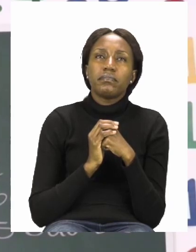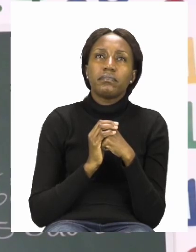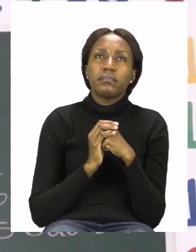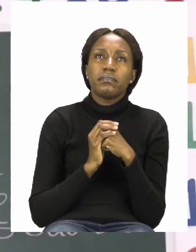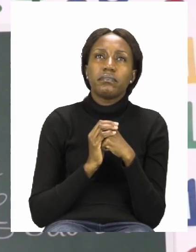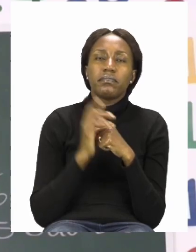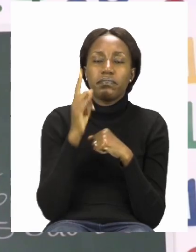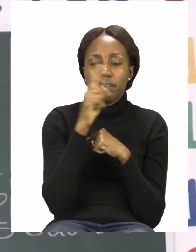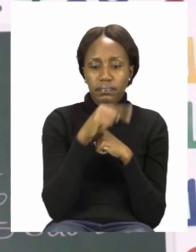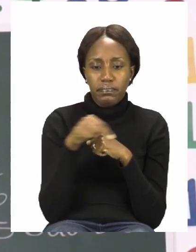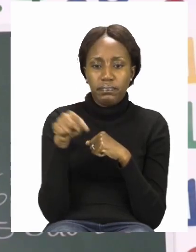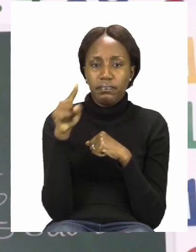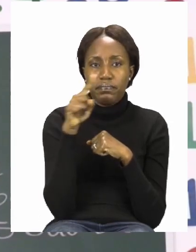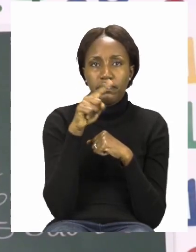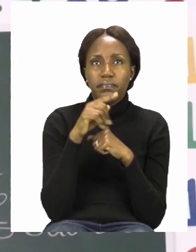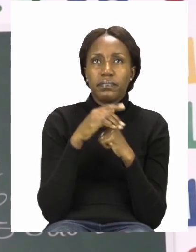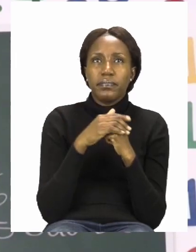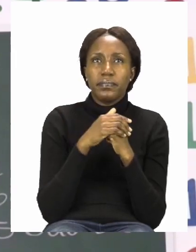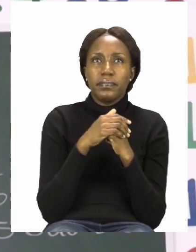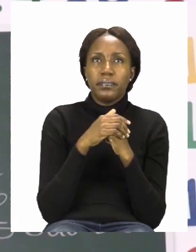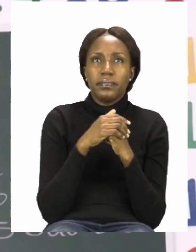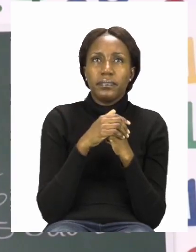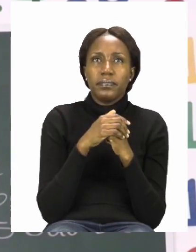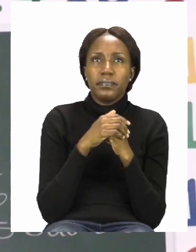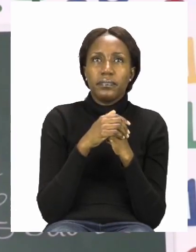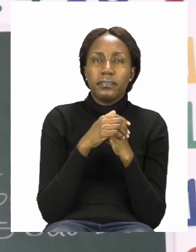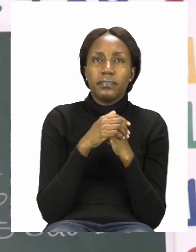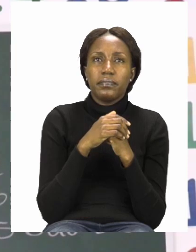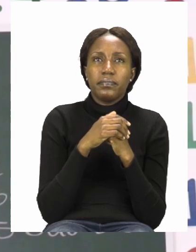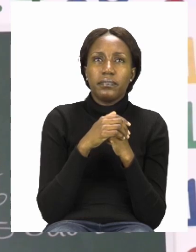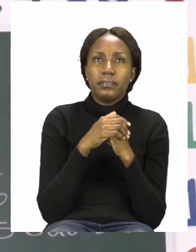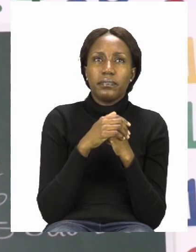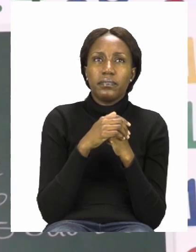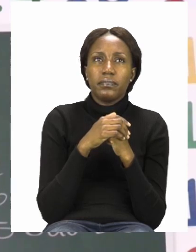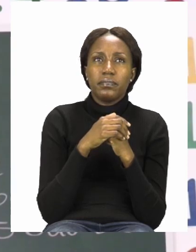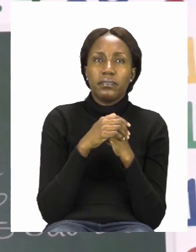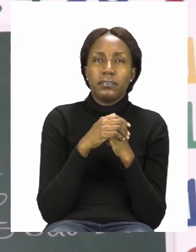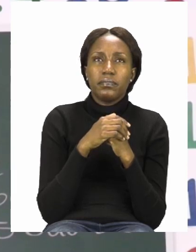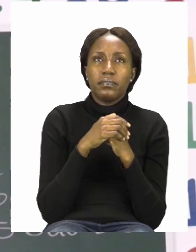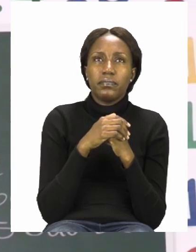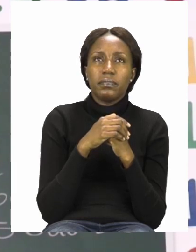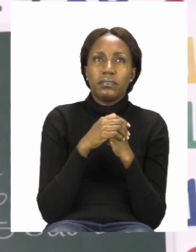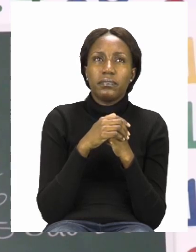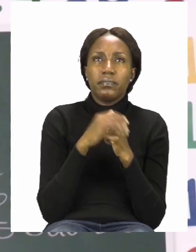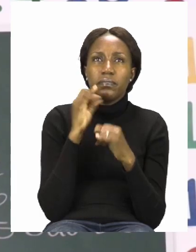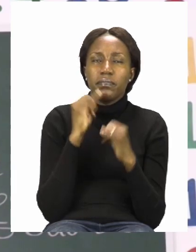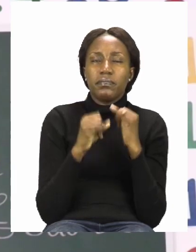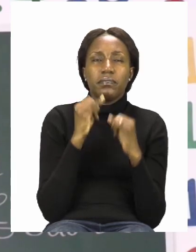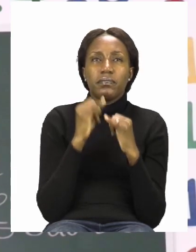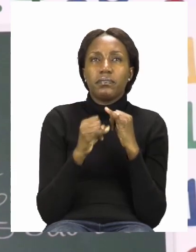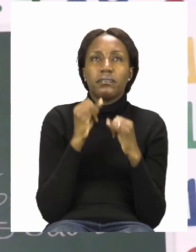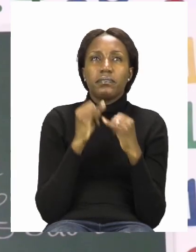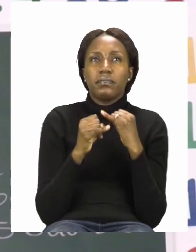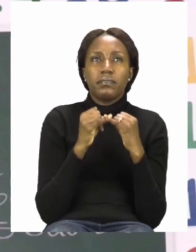to circle our even number. Then the last one is